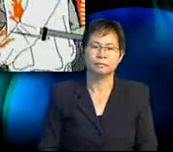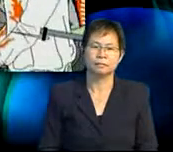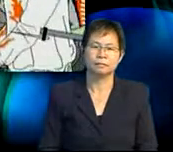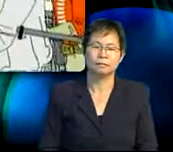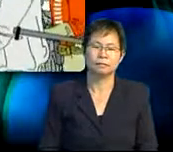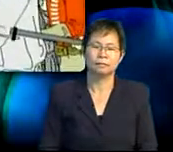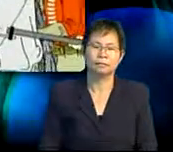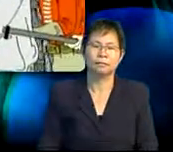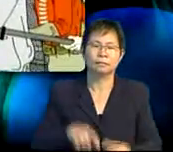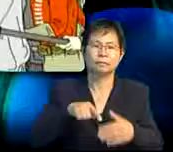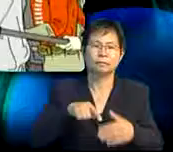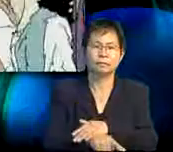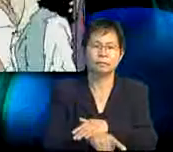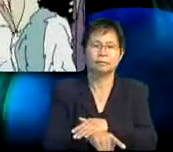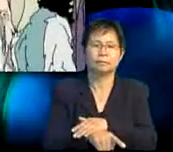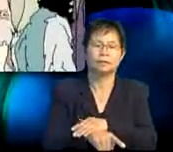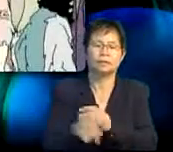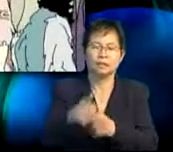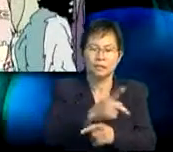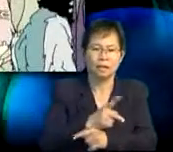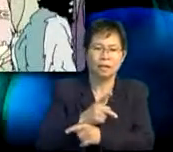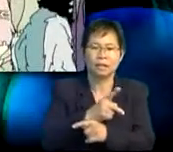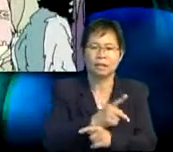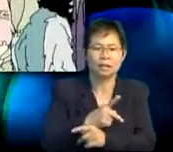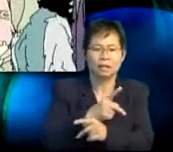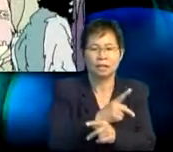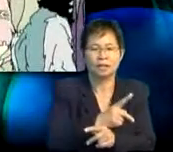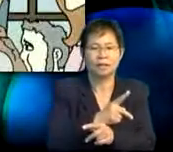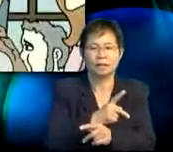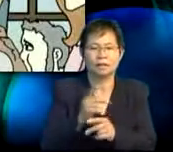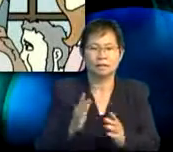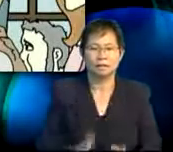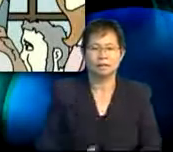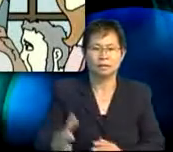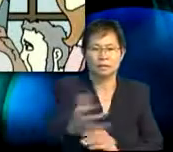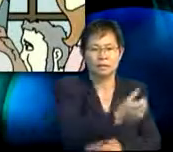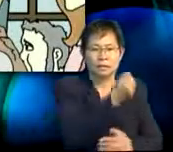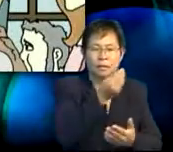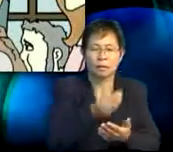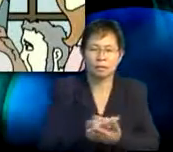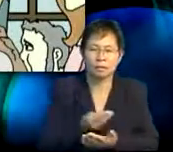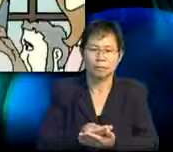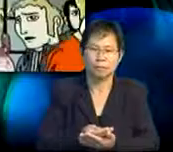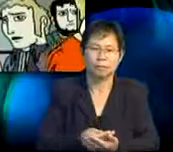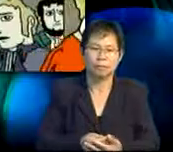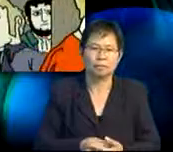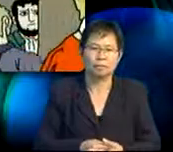He killed the caretaker and stole his landlord's money box. He's a murderer and